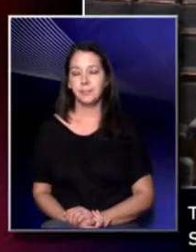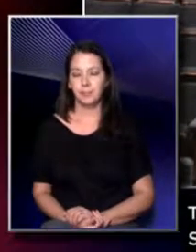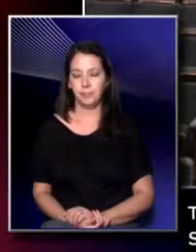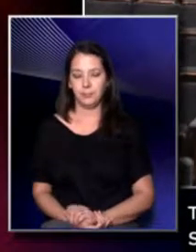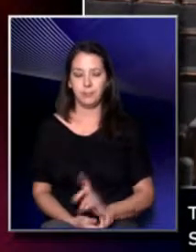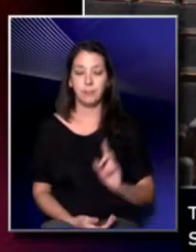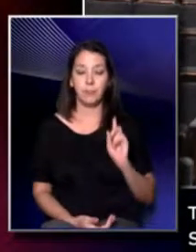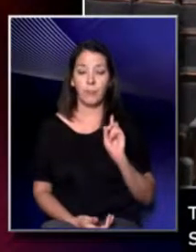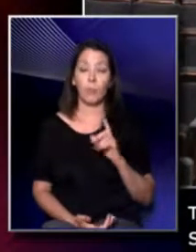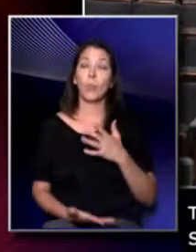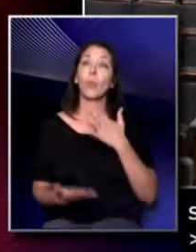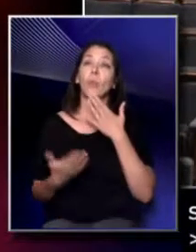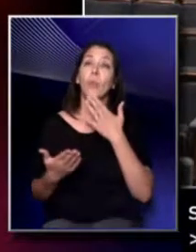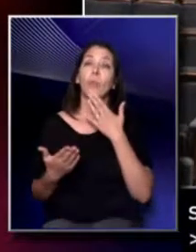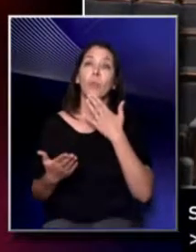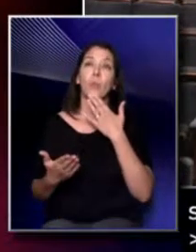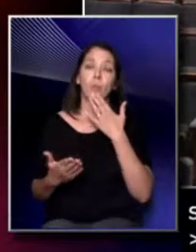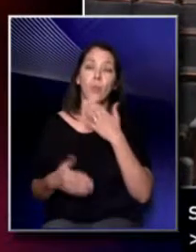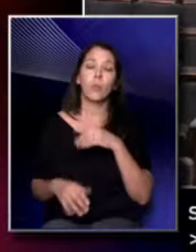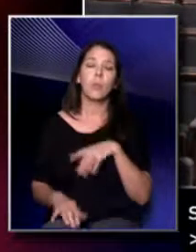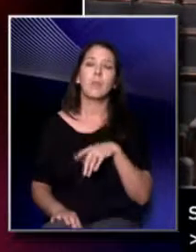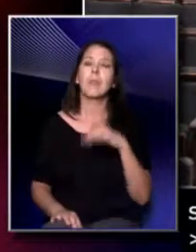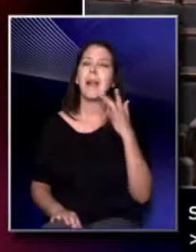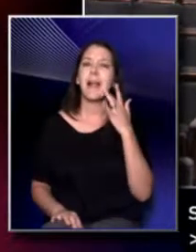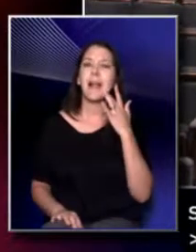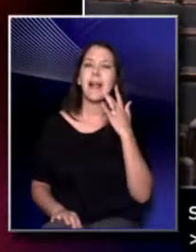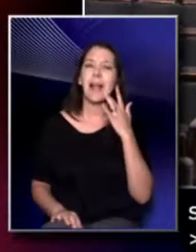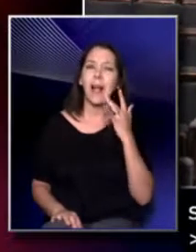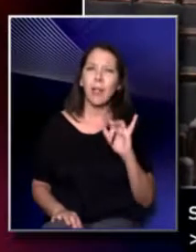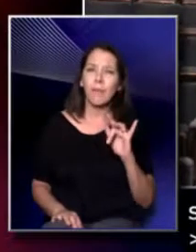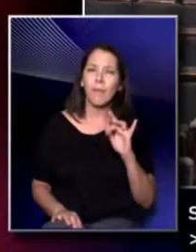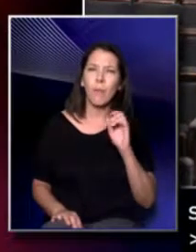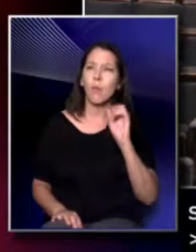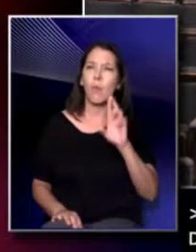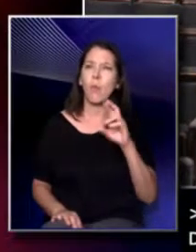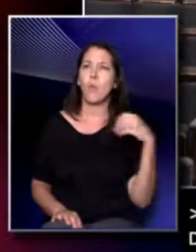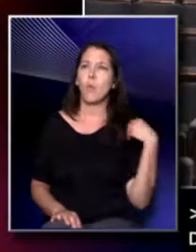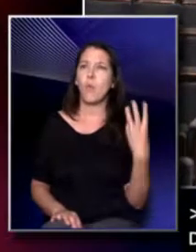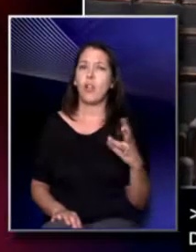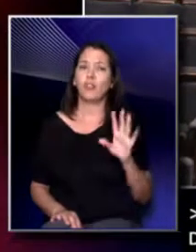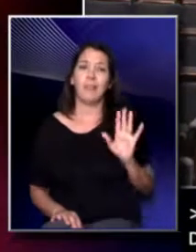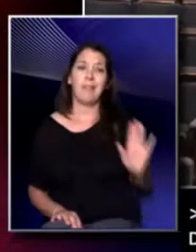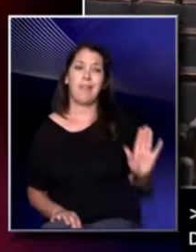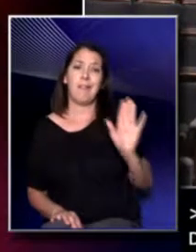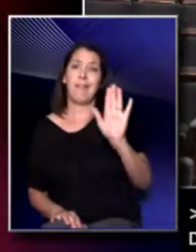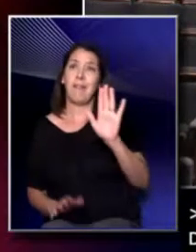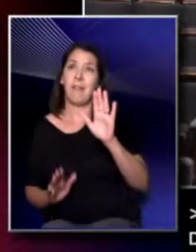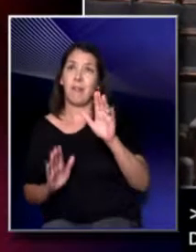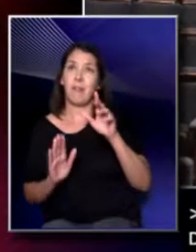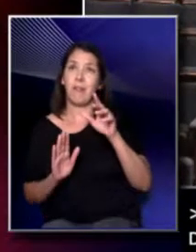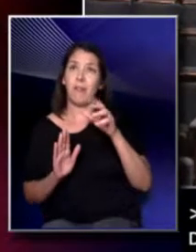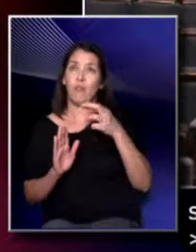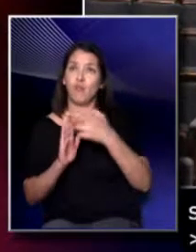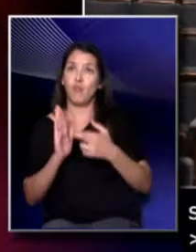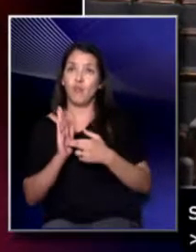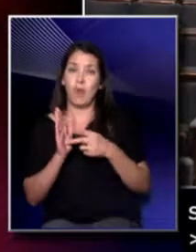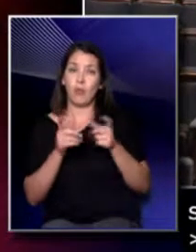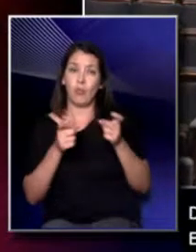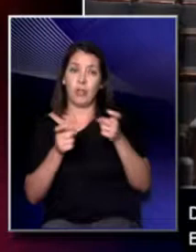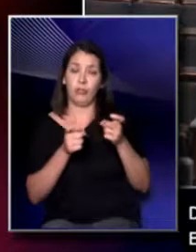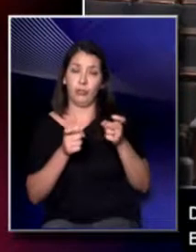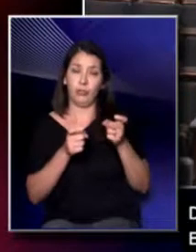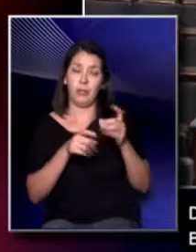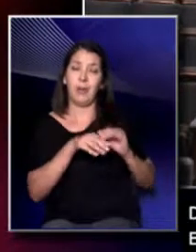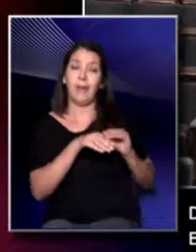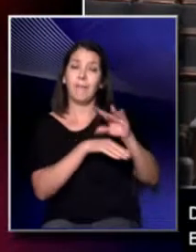Thank you. Either the California or the Washington regulations, are they influenced by different